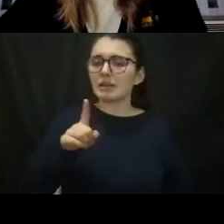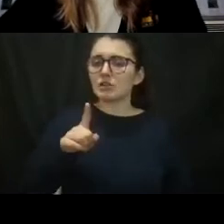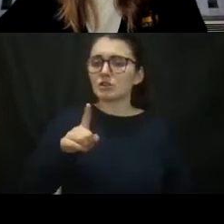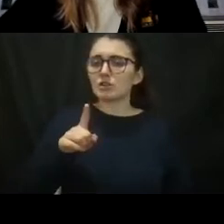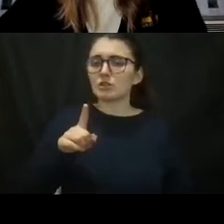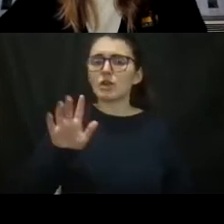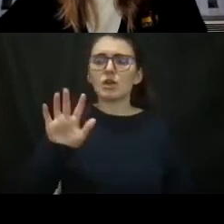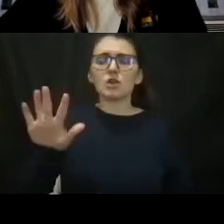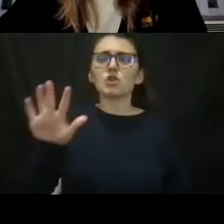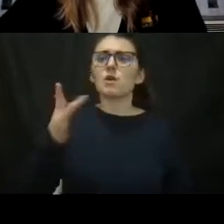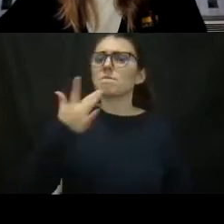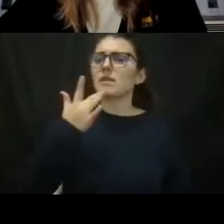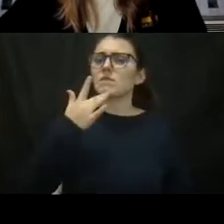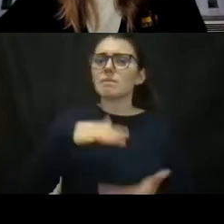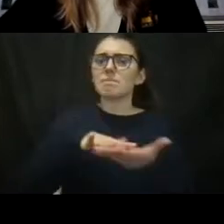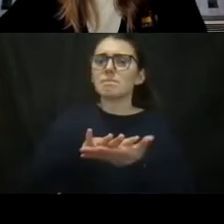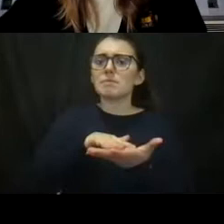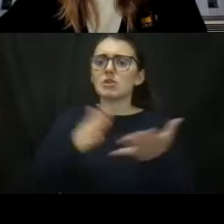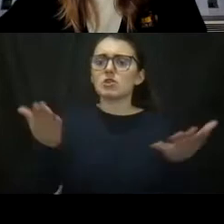your favorite beach here in Oregon?